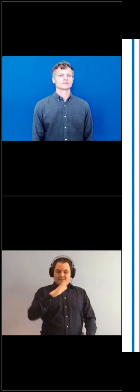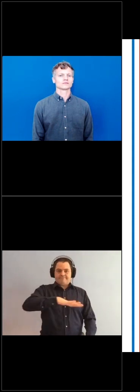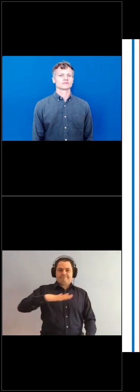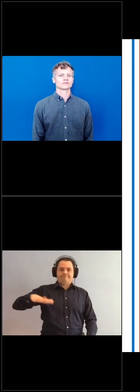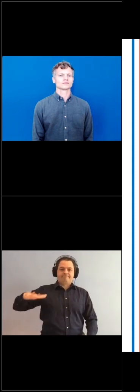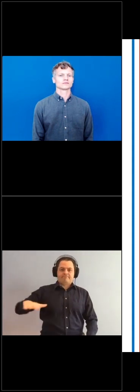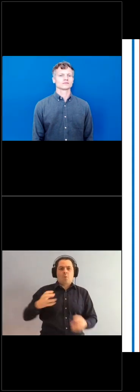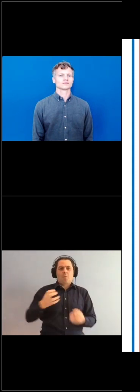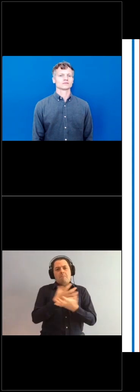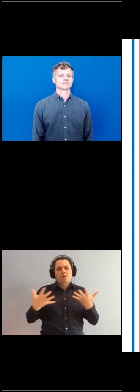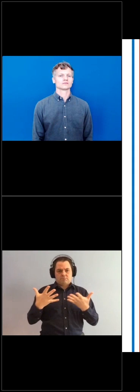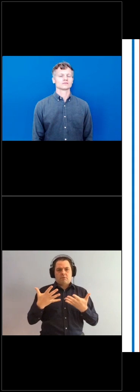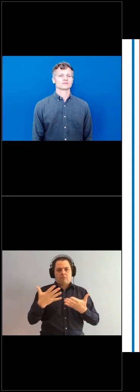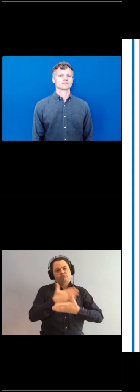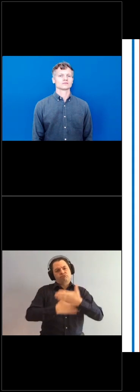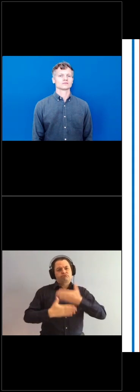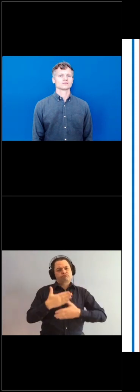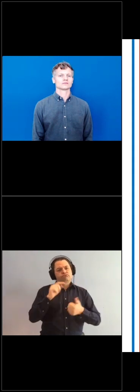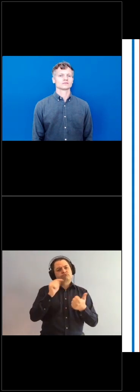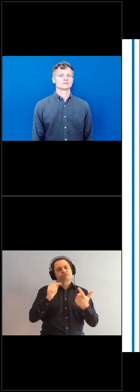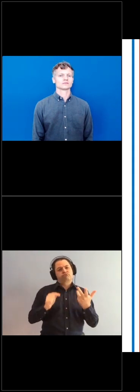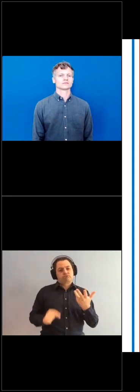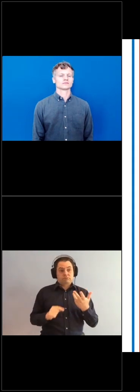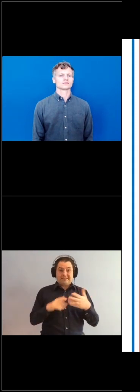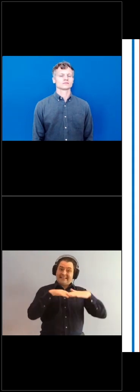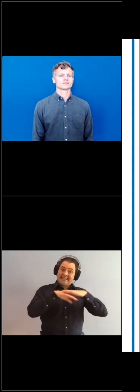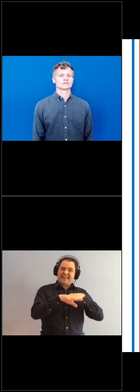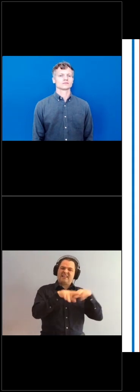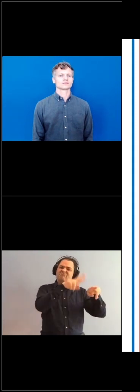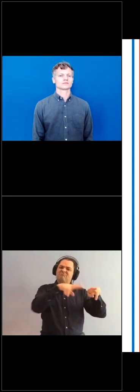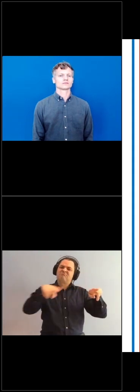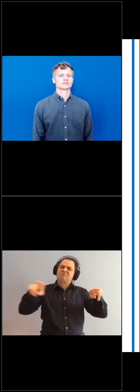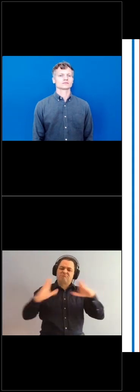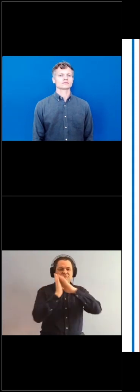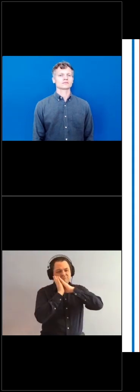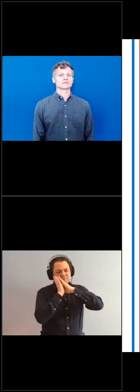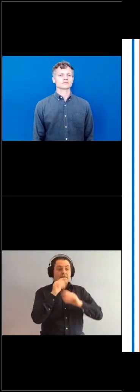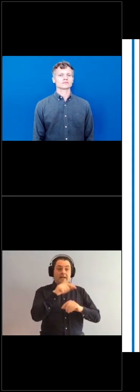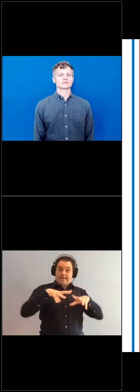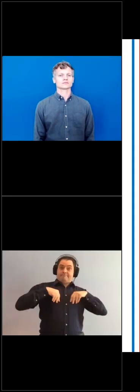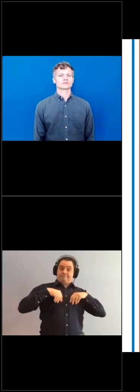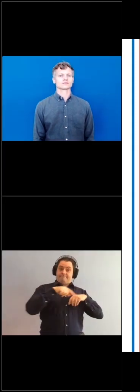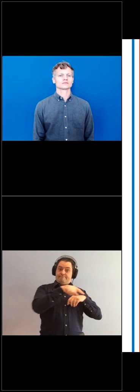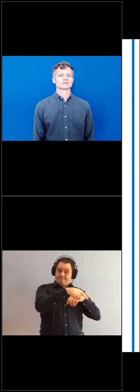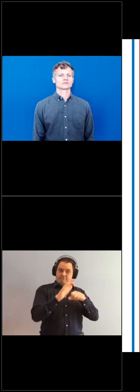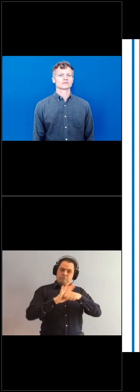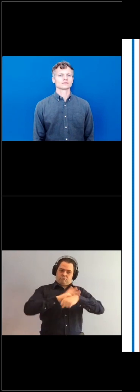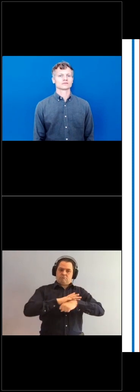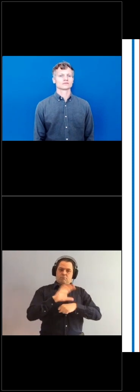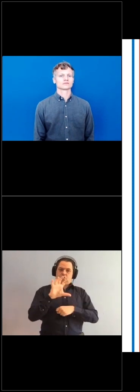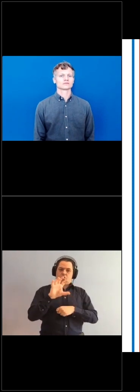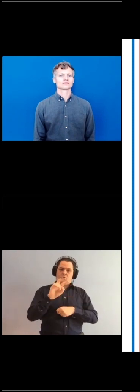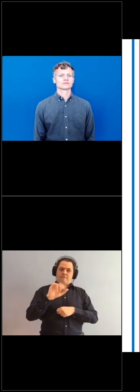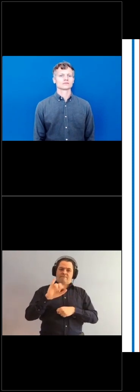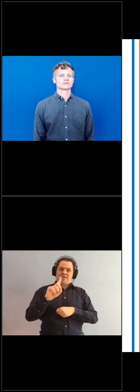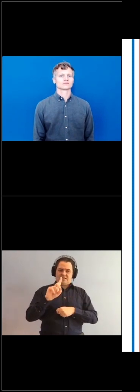multiple impairments who were living in an institution were infected with COVID. Their caregiver